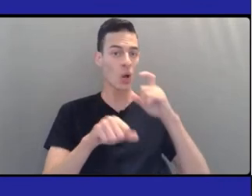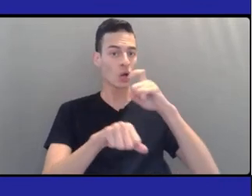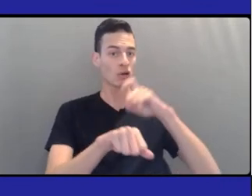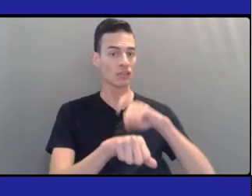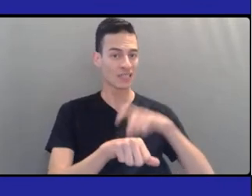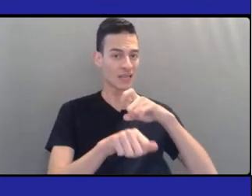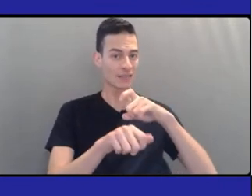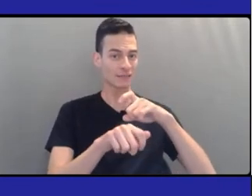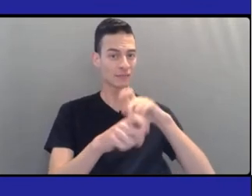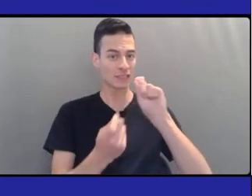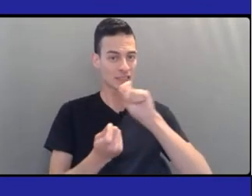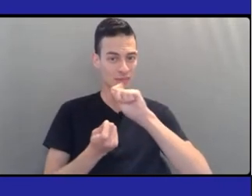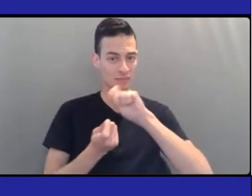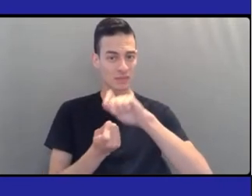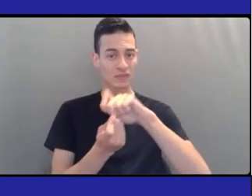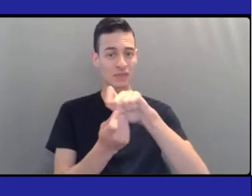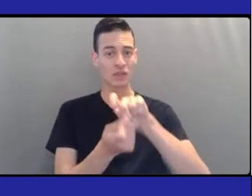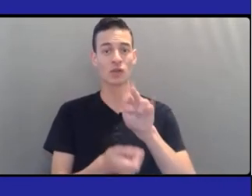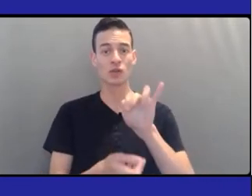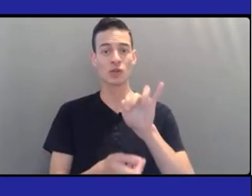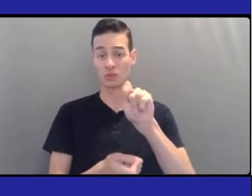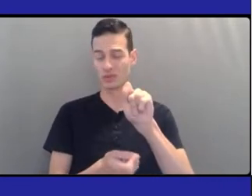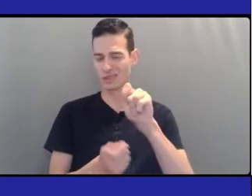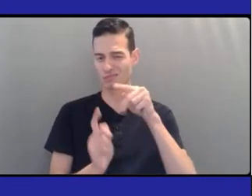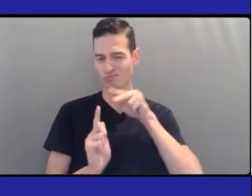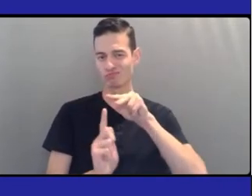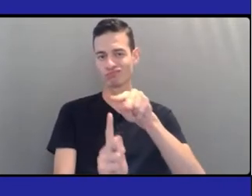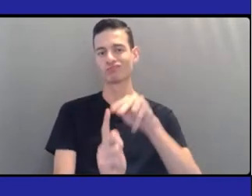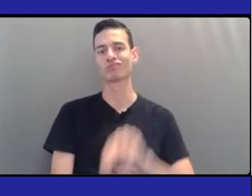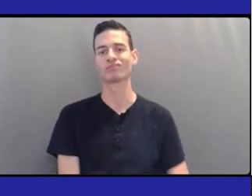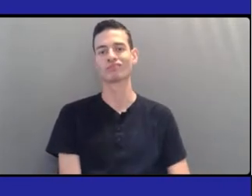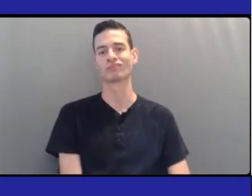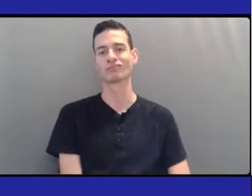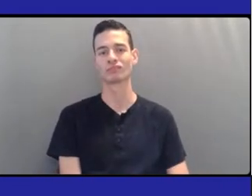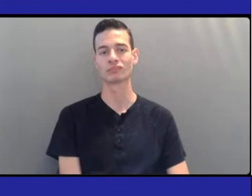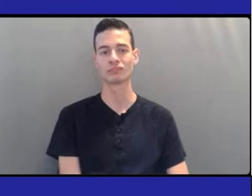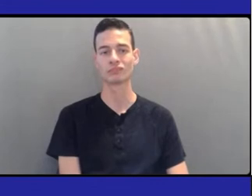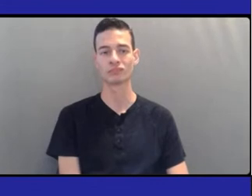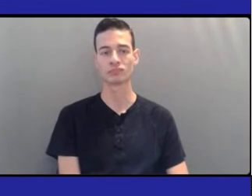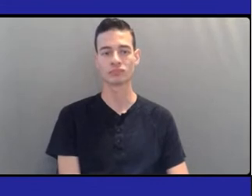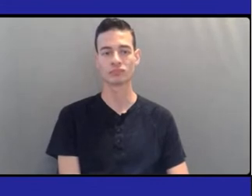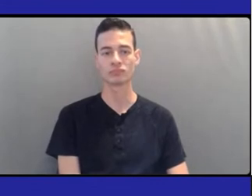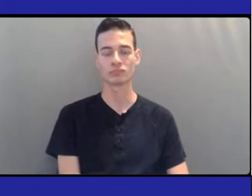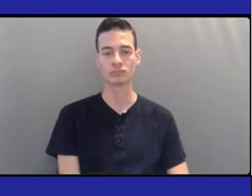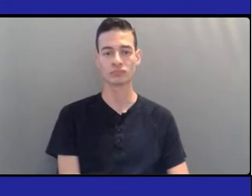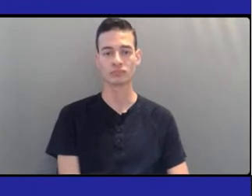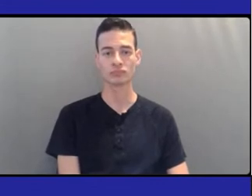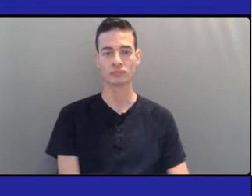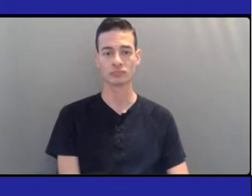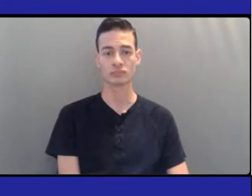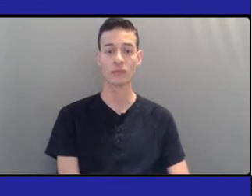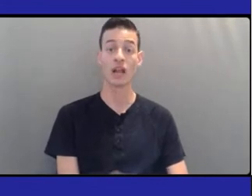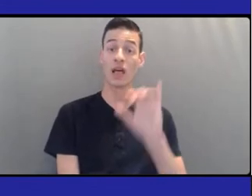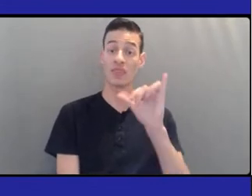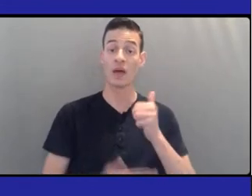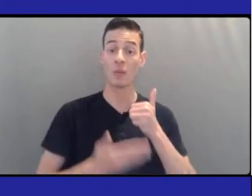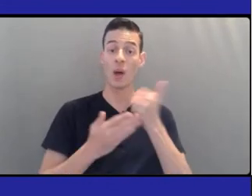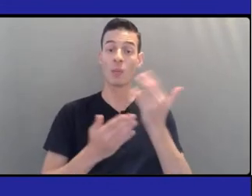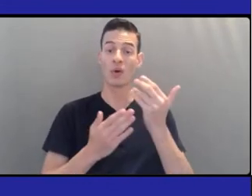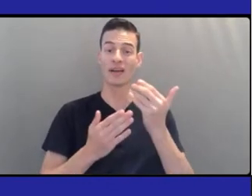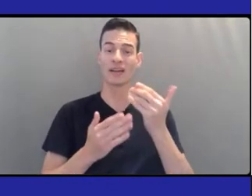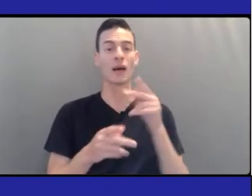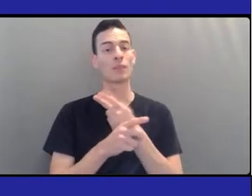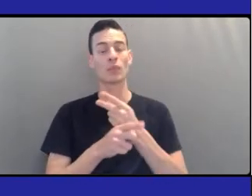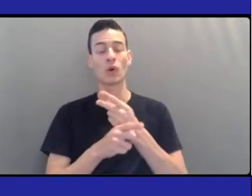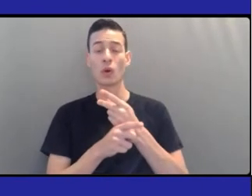census information to help us with our appropriate PAR levels for linen on each of our patient care units.